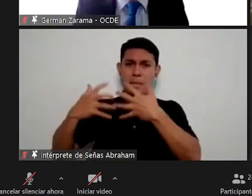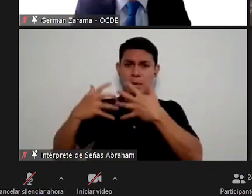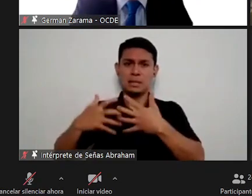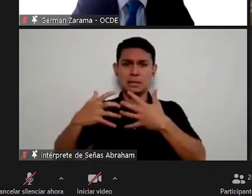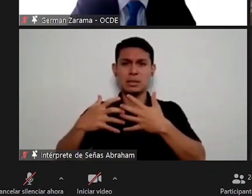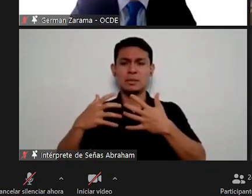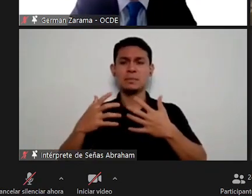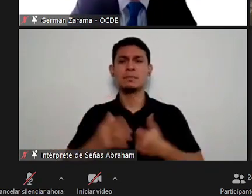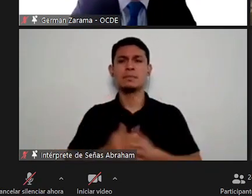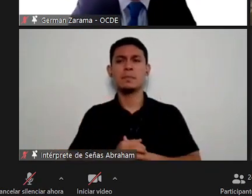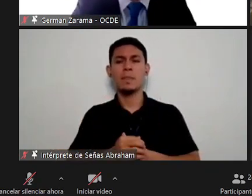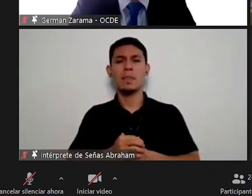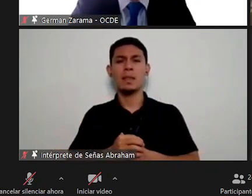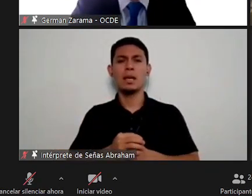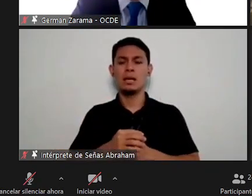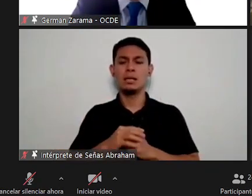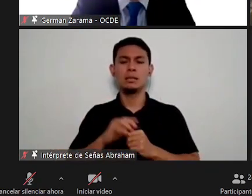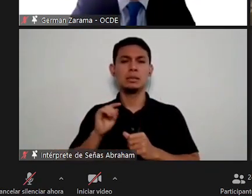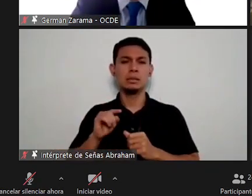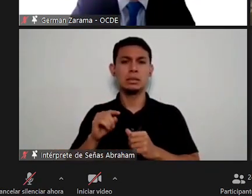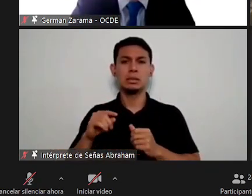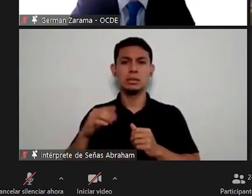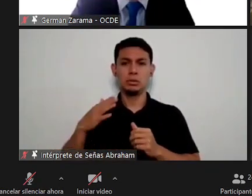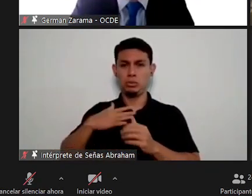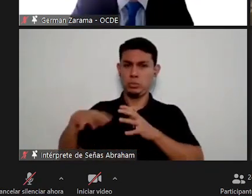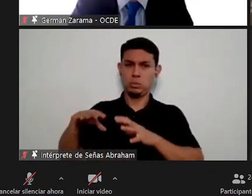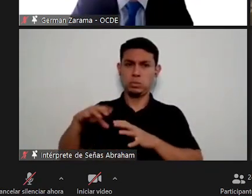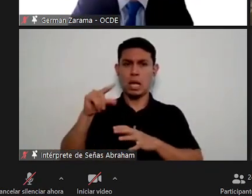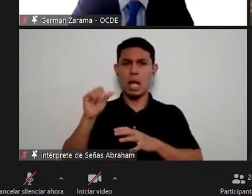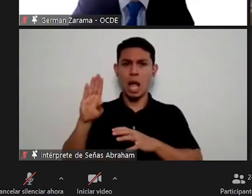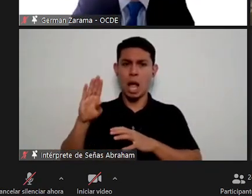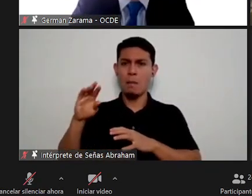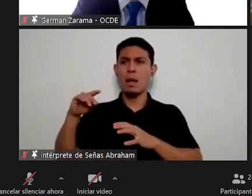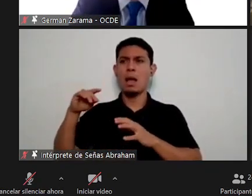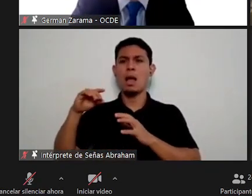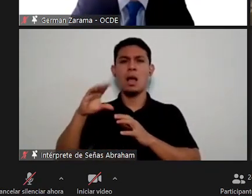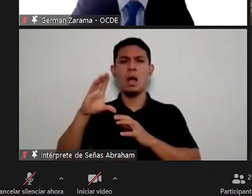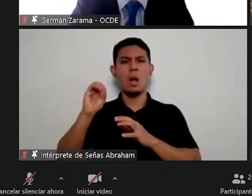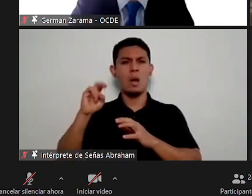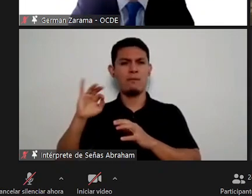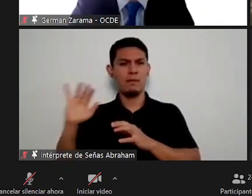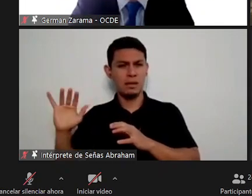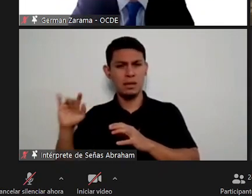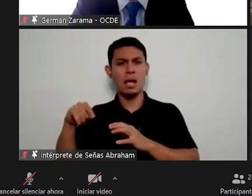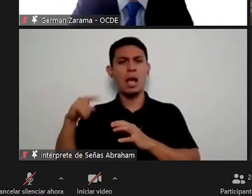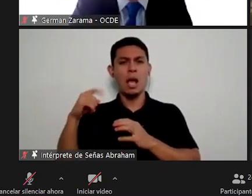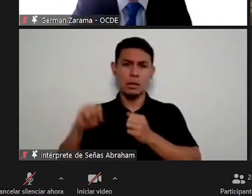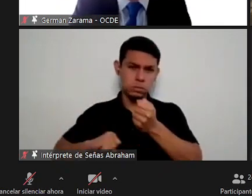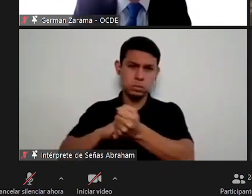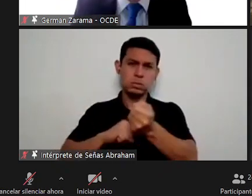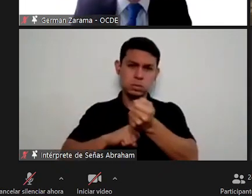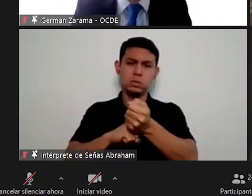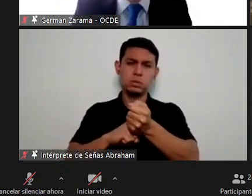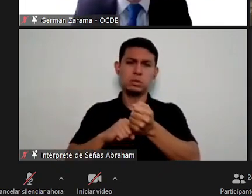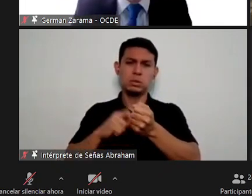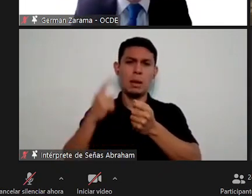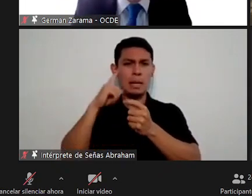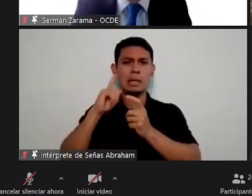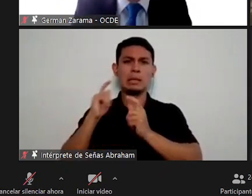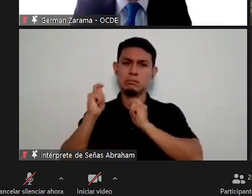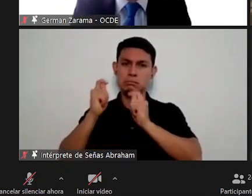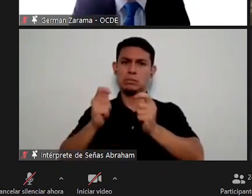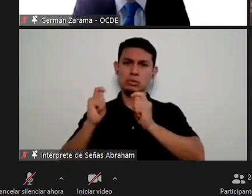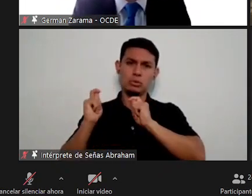health services and our businesses through agrabs through confirm with part of confirm we have